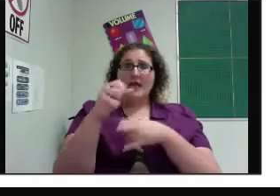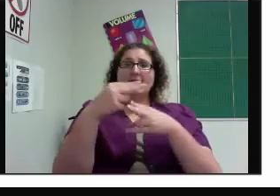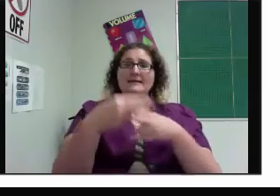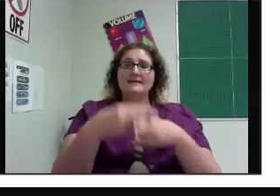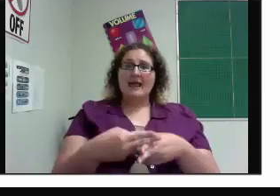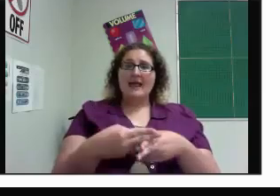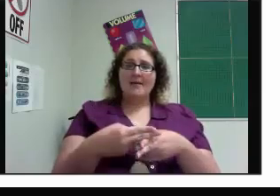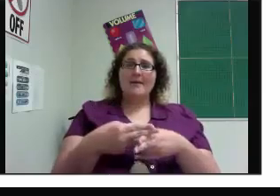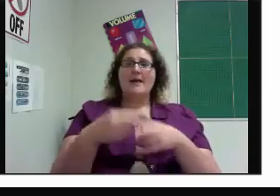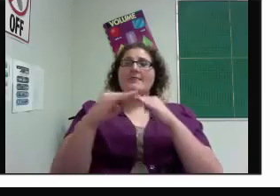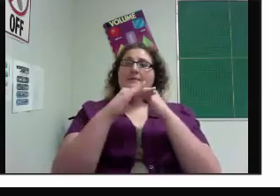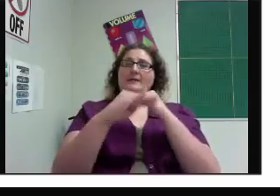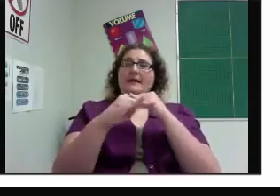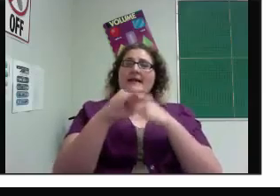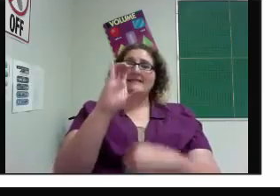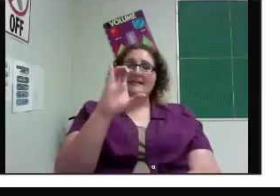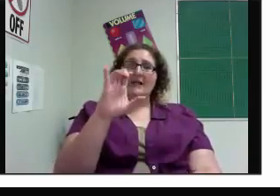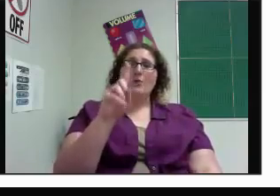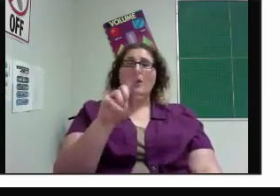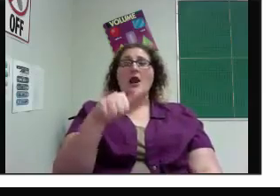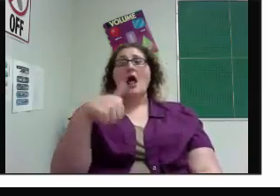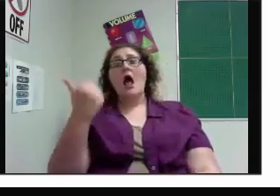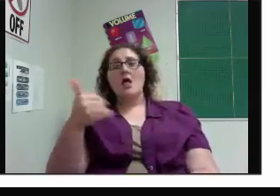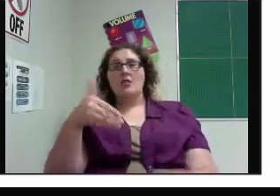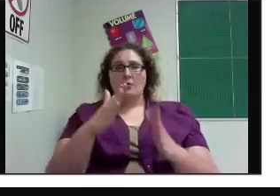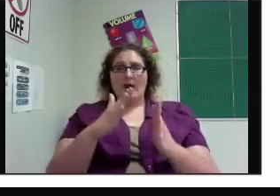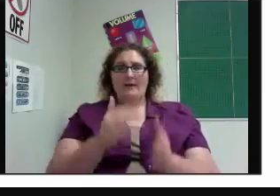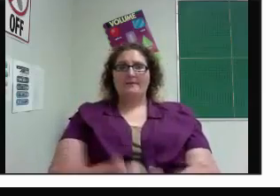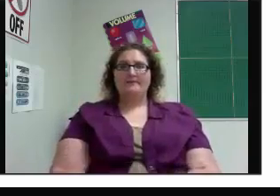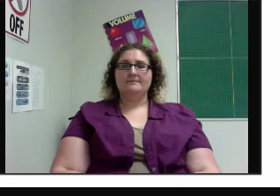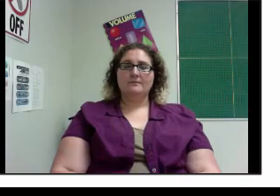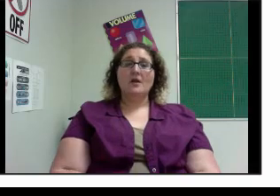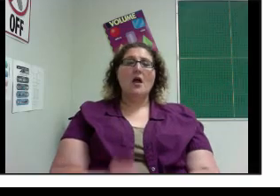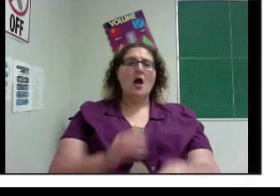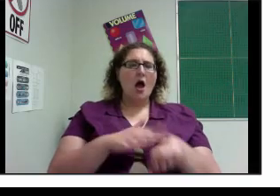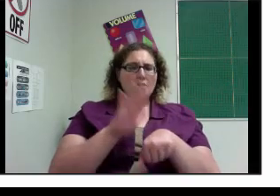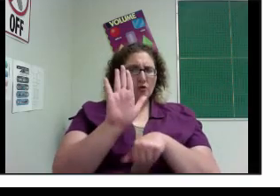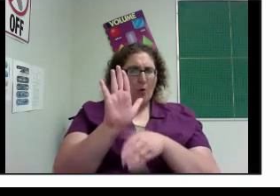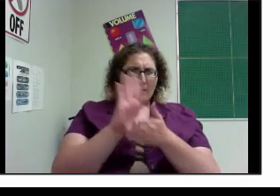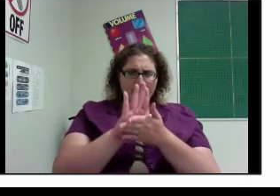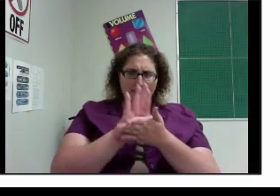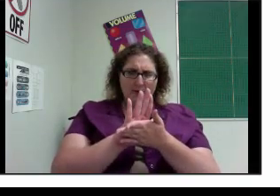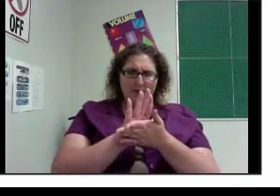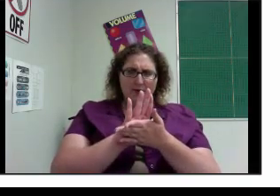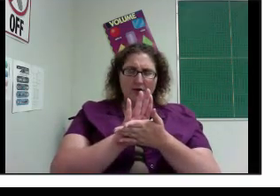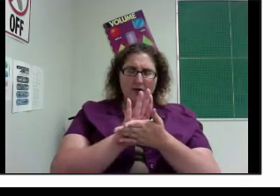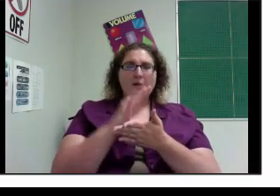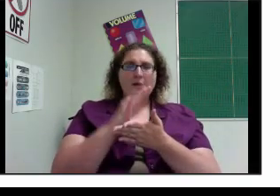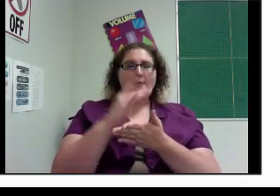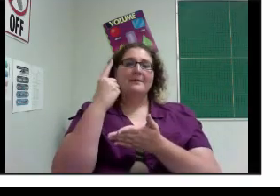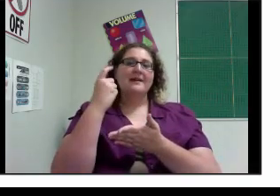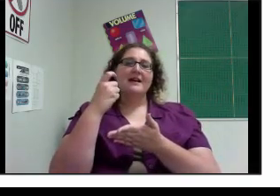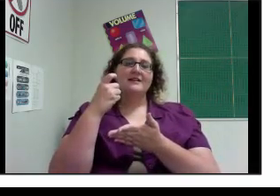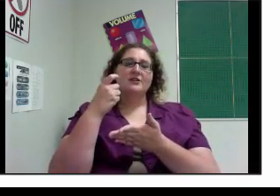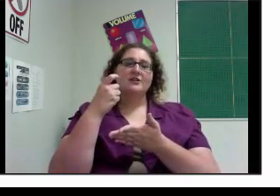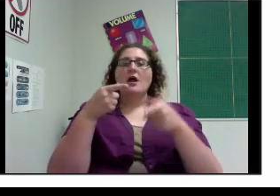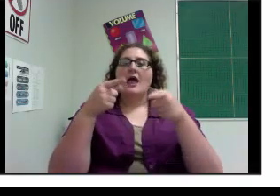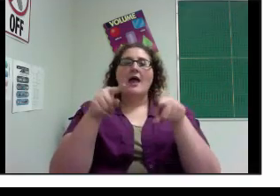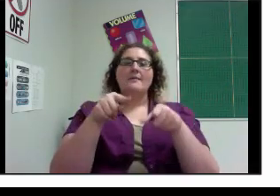Now I want you to take a minute. I'm going to be looking for this on your notes. Name the